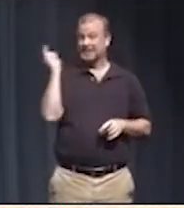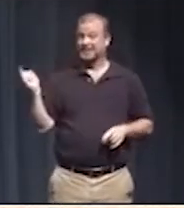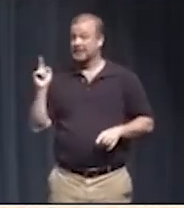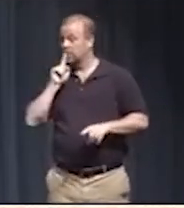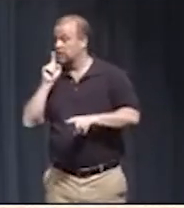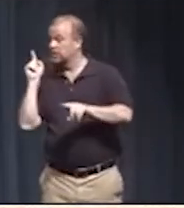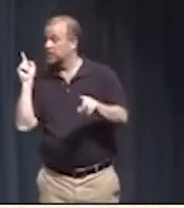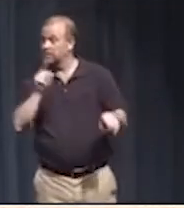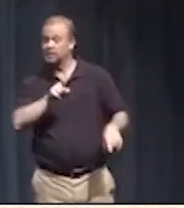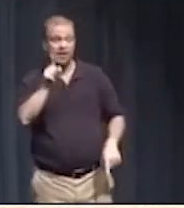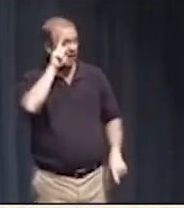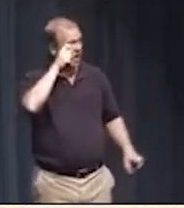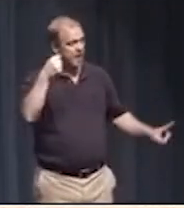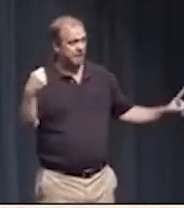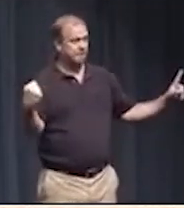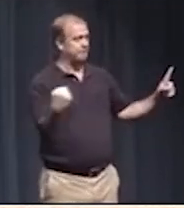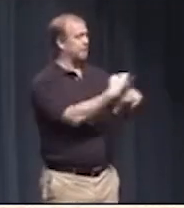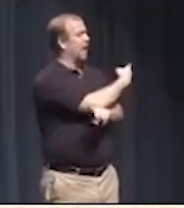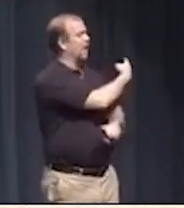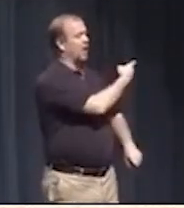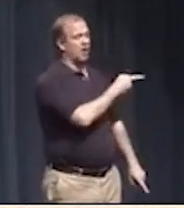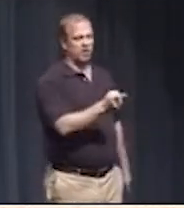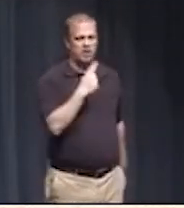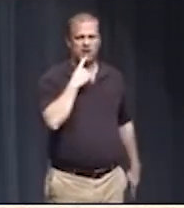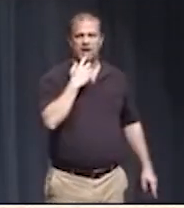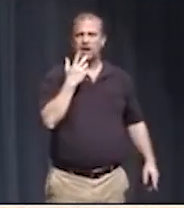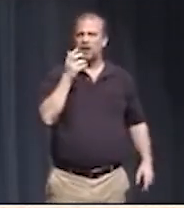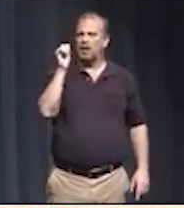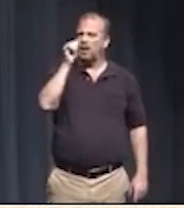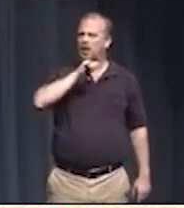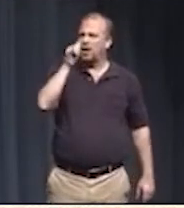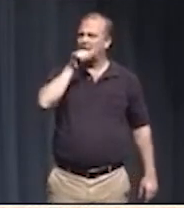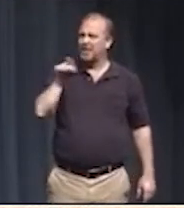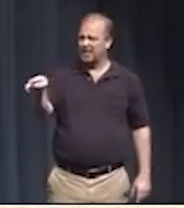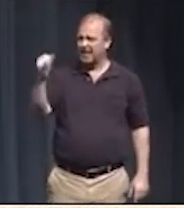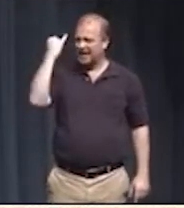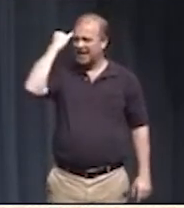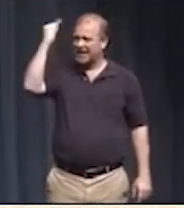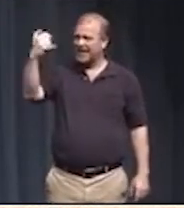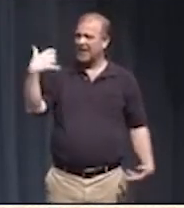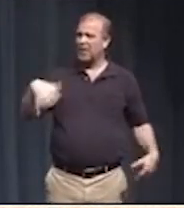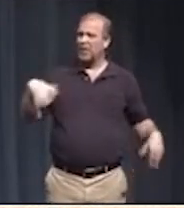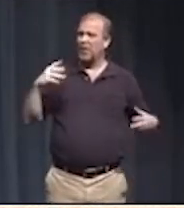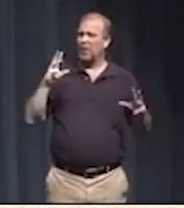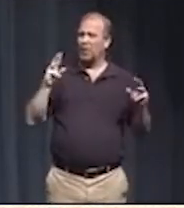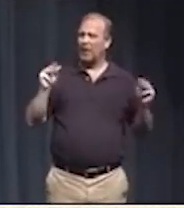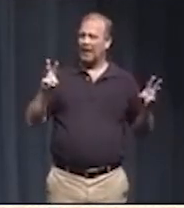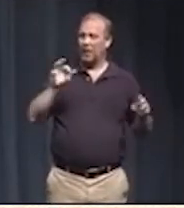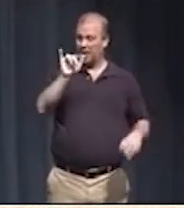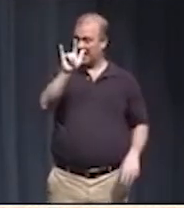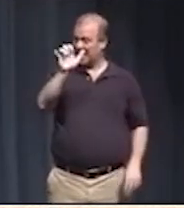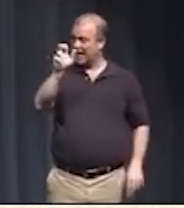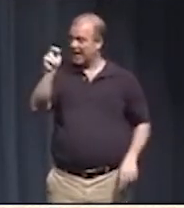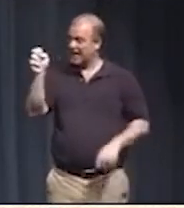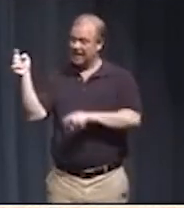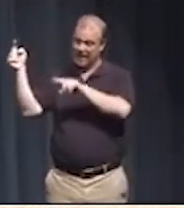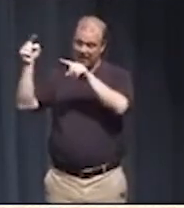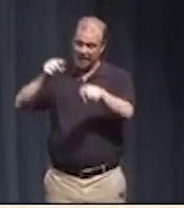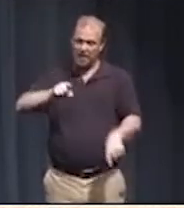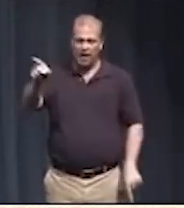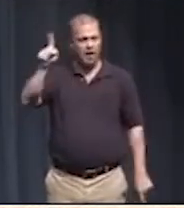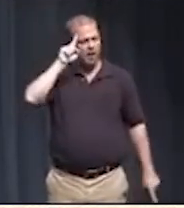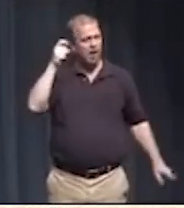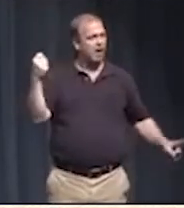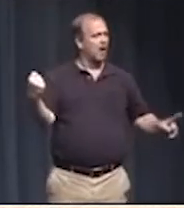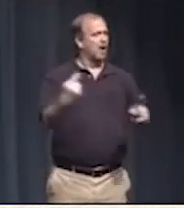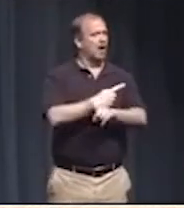he's so far out in left field that you're going, oh my God, what planet did they drop him on? When the aliens picked him up and brought him back, where'd they put him? Because they didn't put